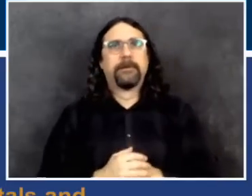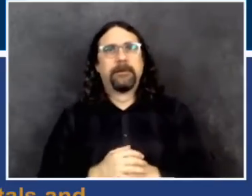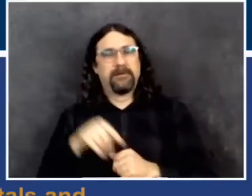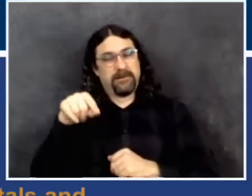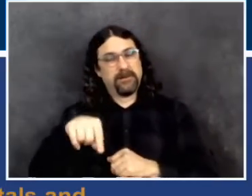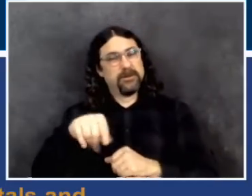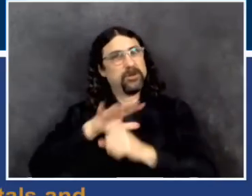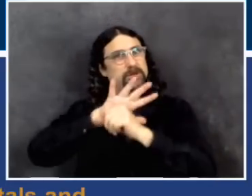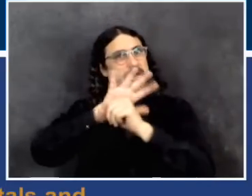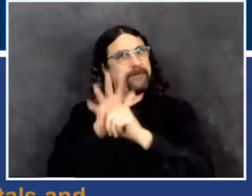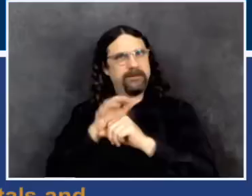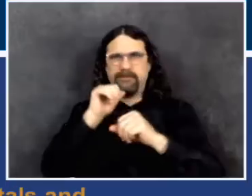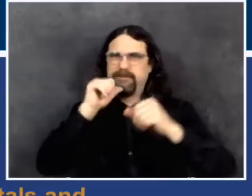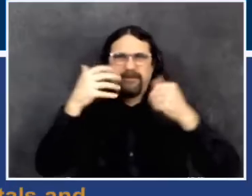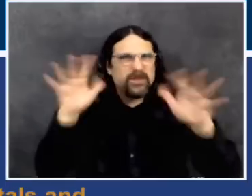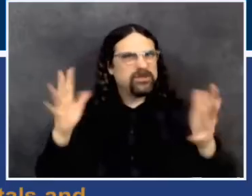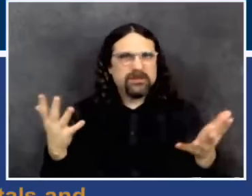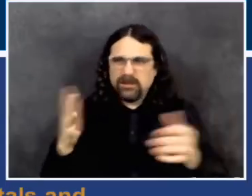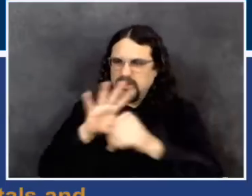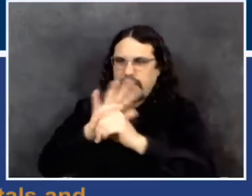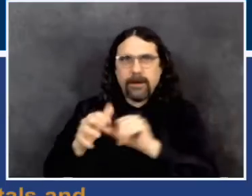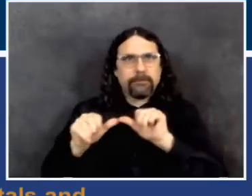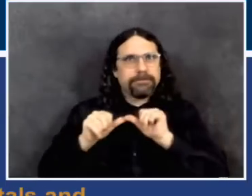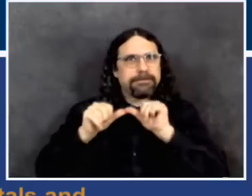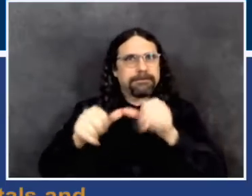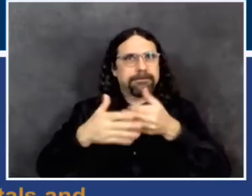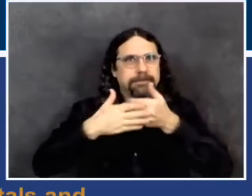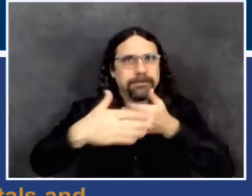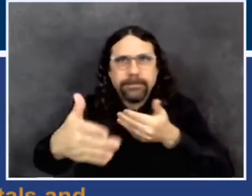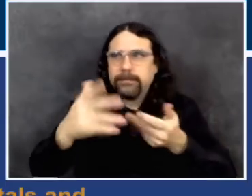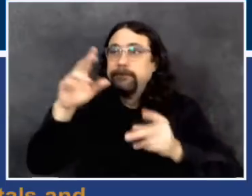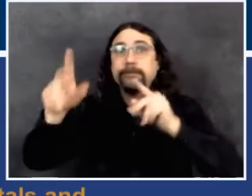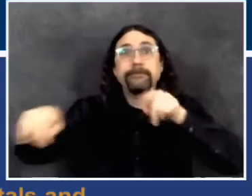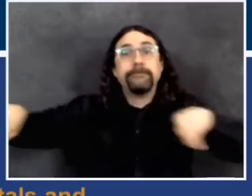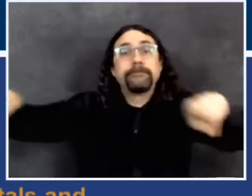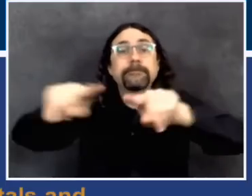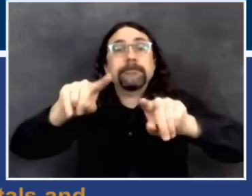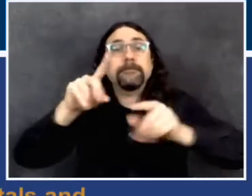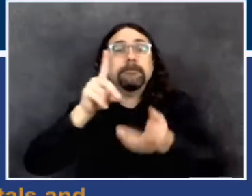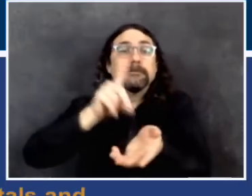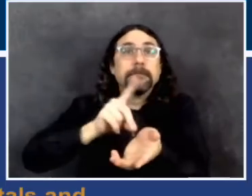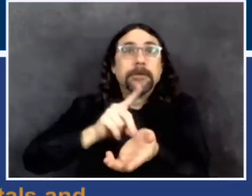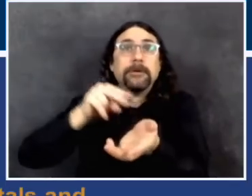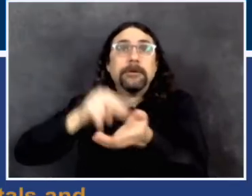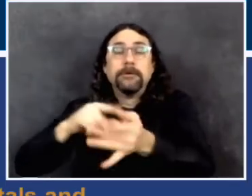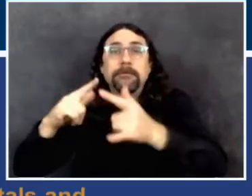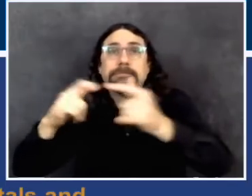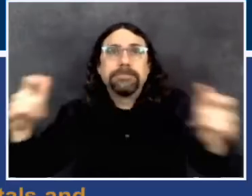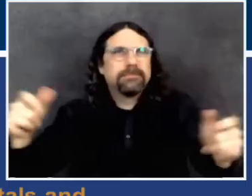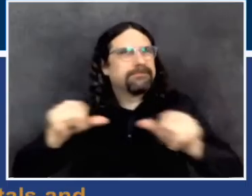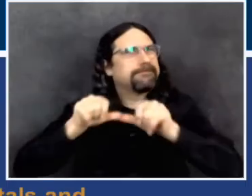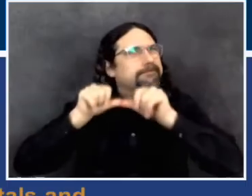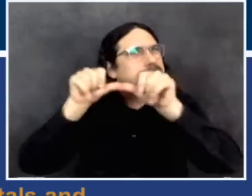much devotion for a long time, even if they didn't have the resources. We've got to be there for them, and we will.